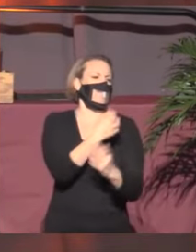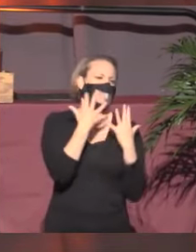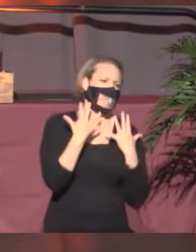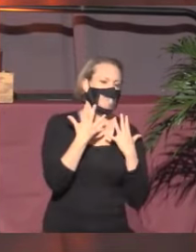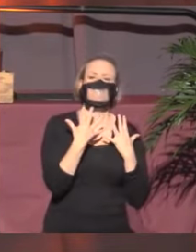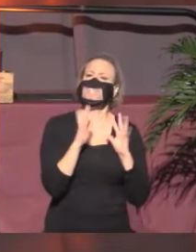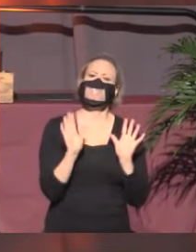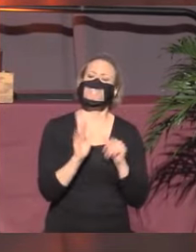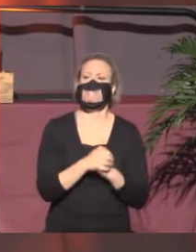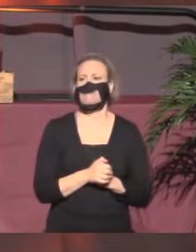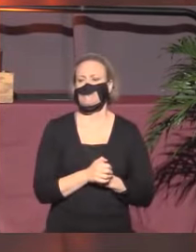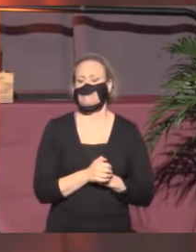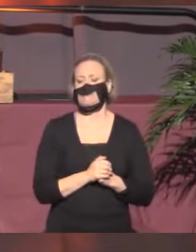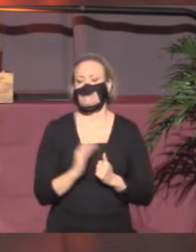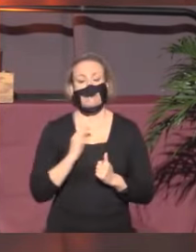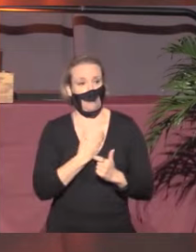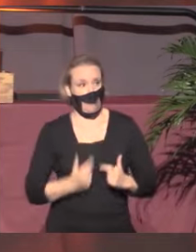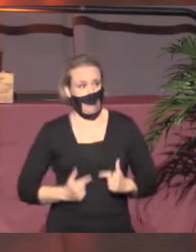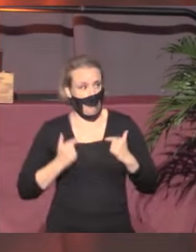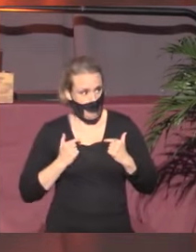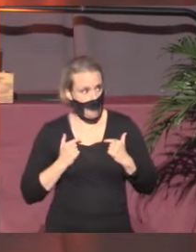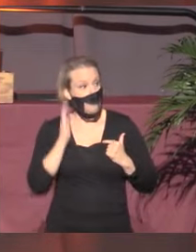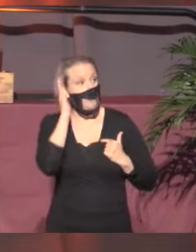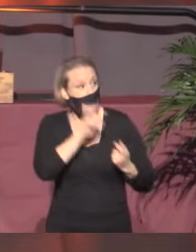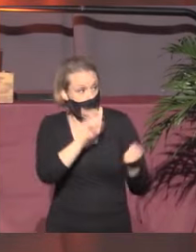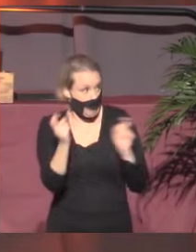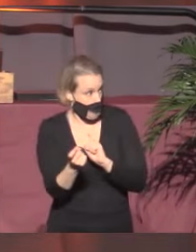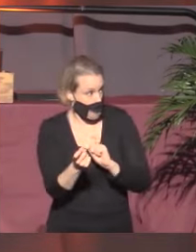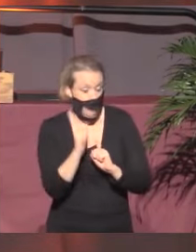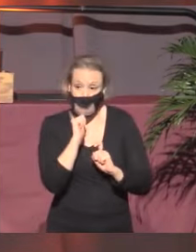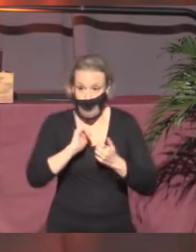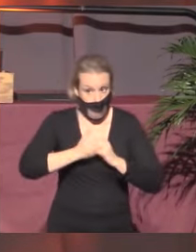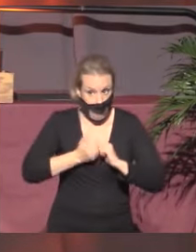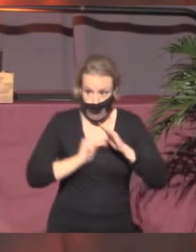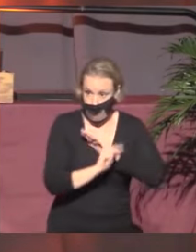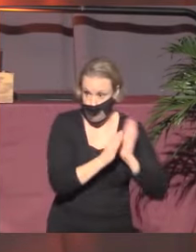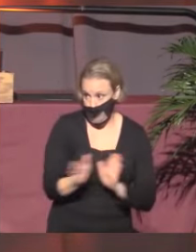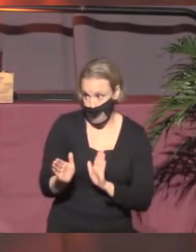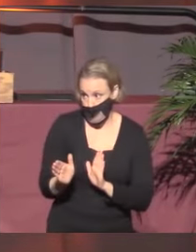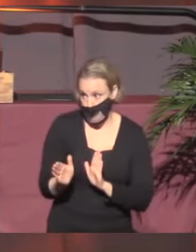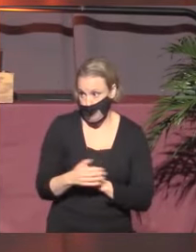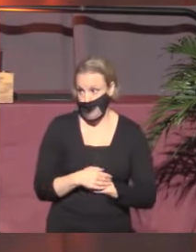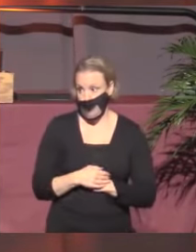Our lives will not turn out the way we think they will. We need to not only expect this, but look forward to it.